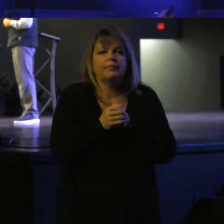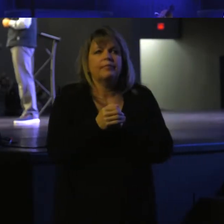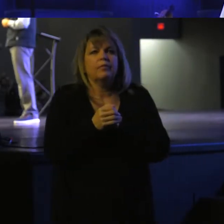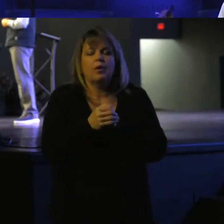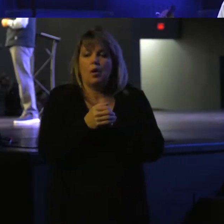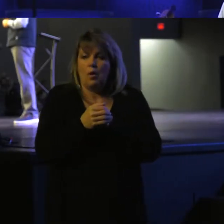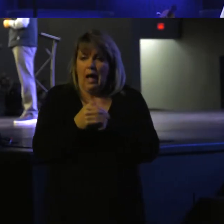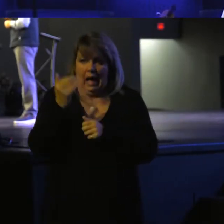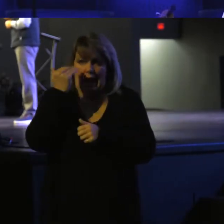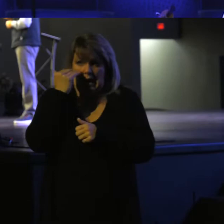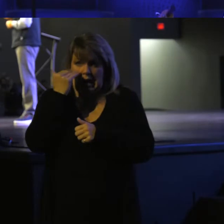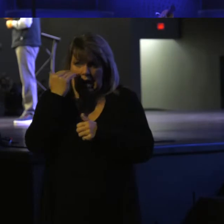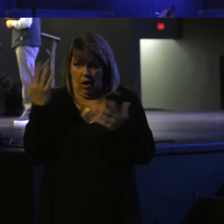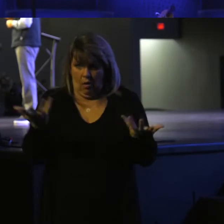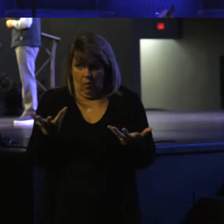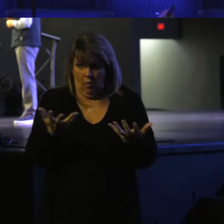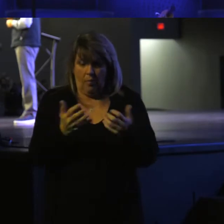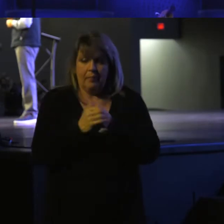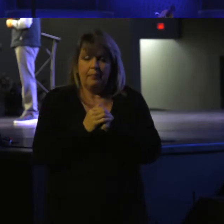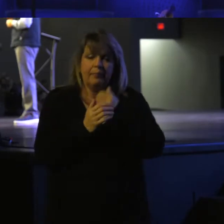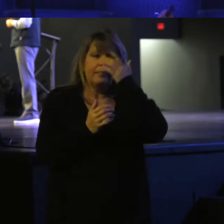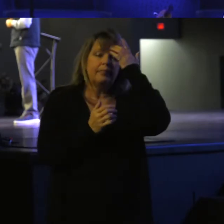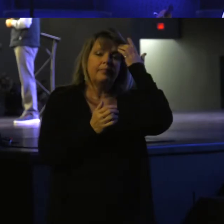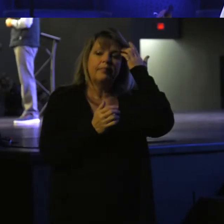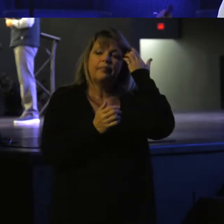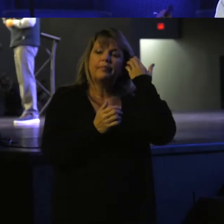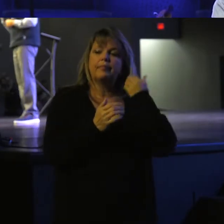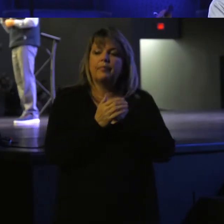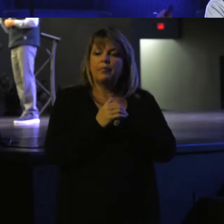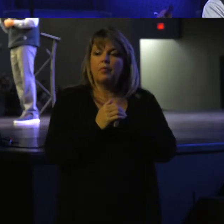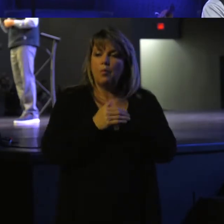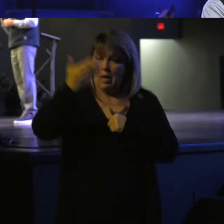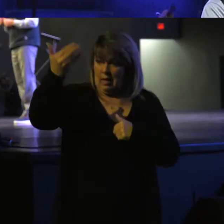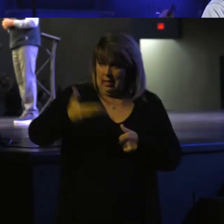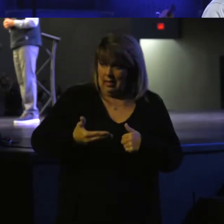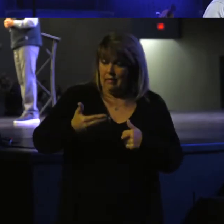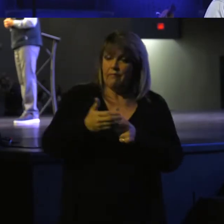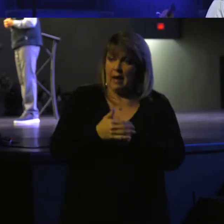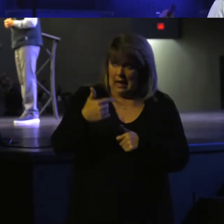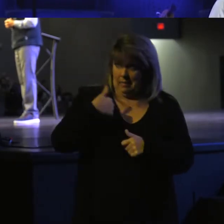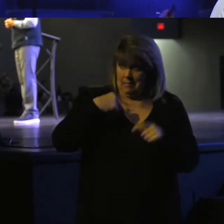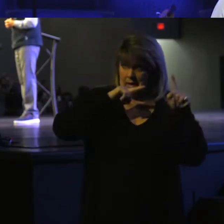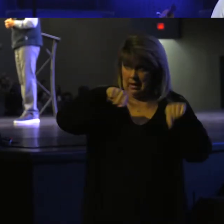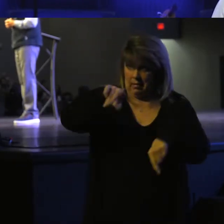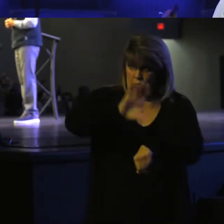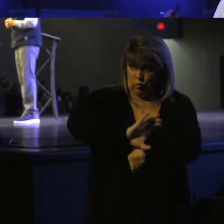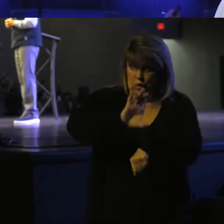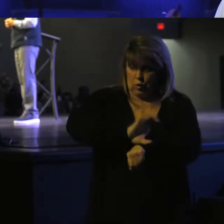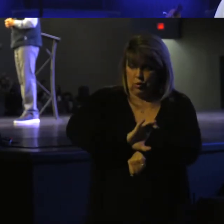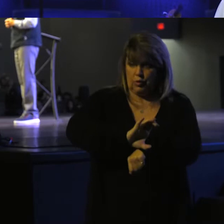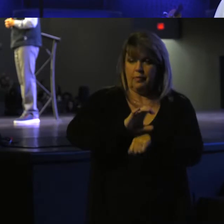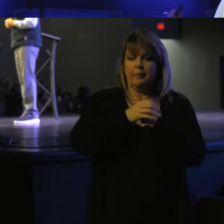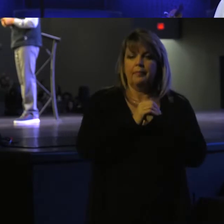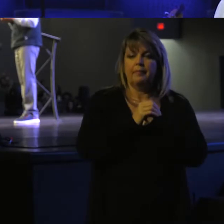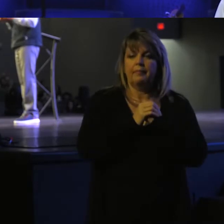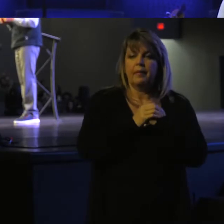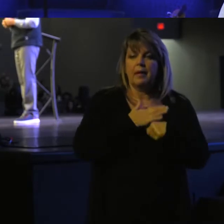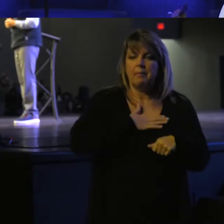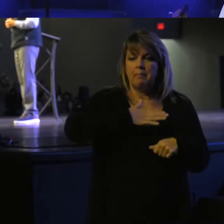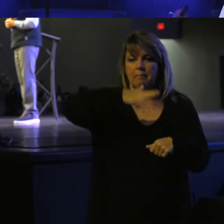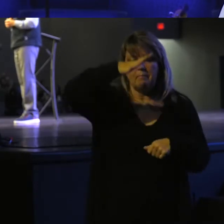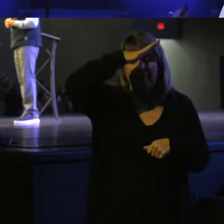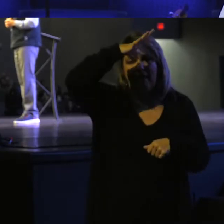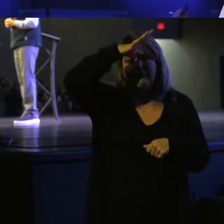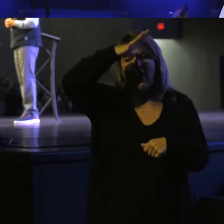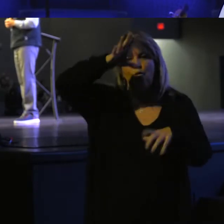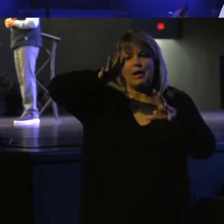But what I do know is that when they invited him to come to church, my father